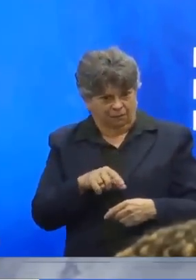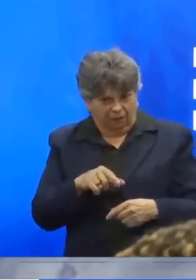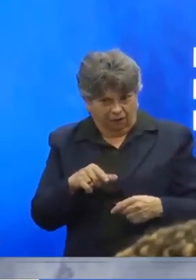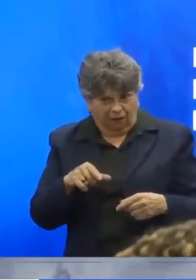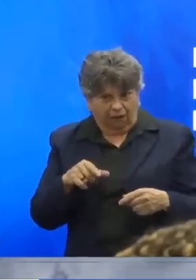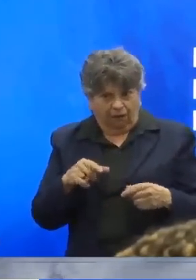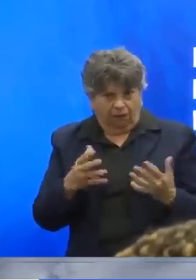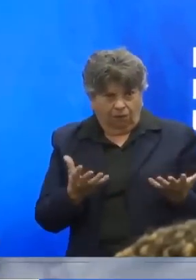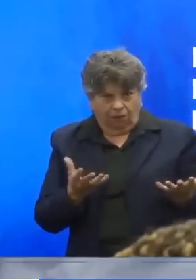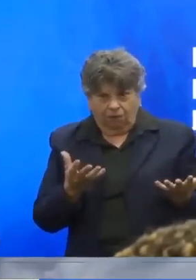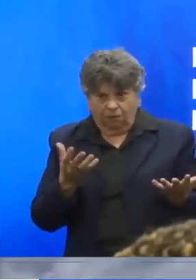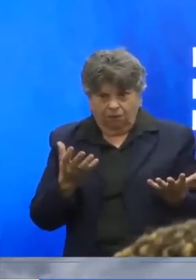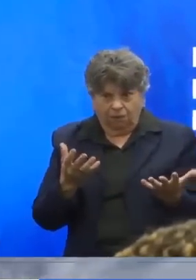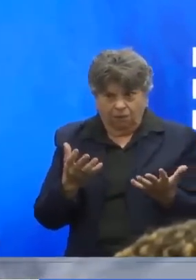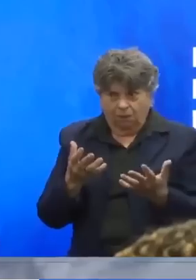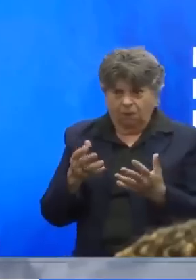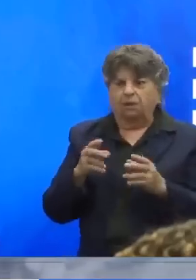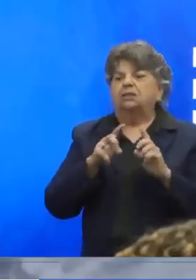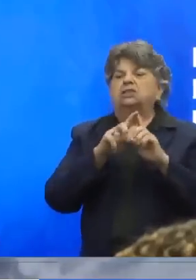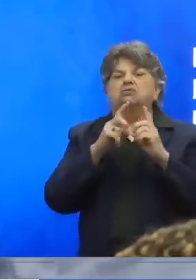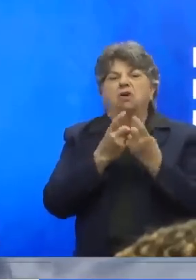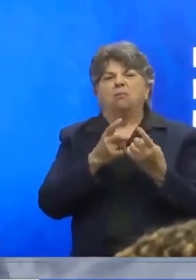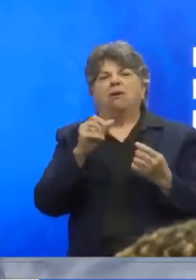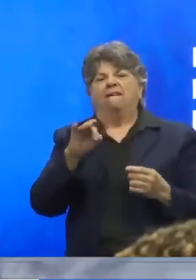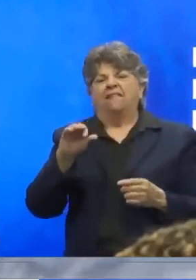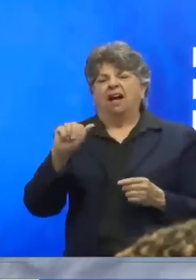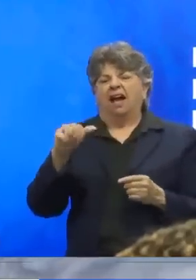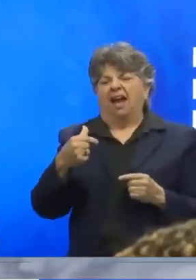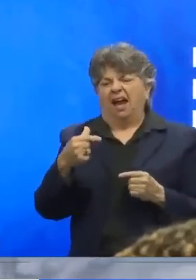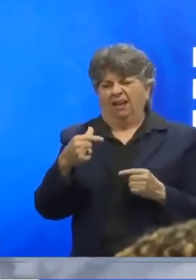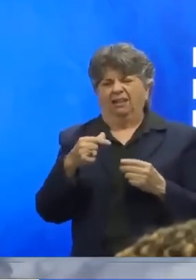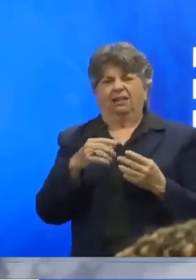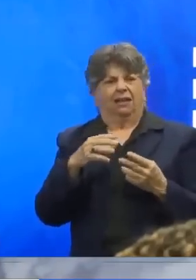Department of Agriculture wasn't necessarily sure how many initially